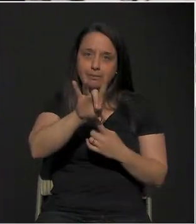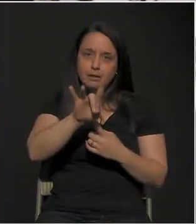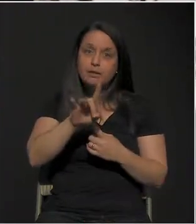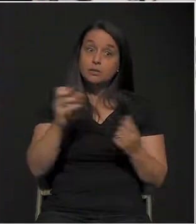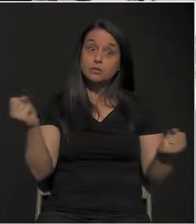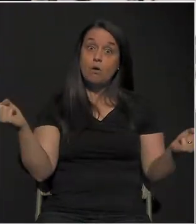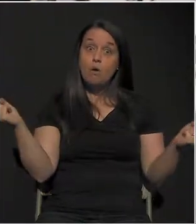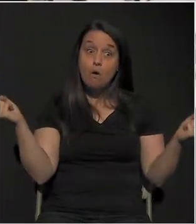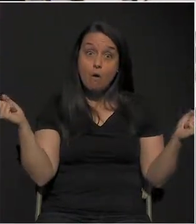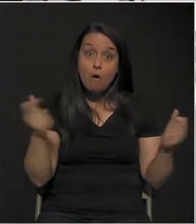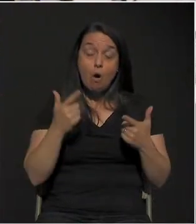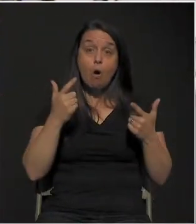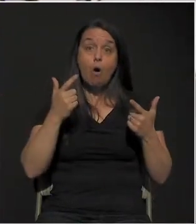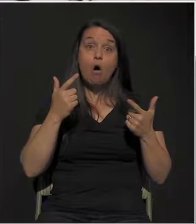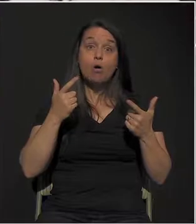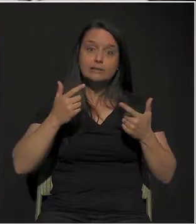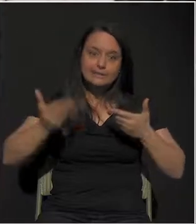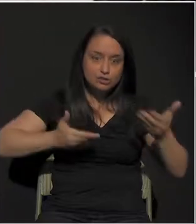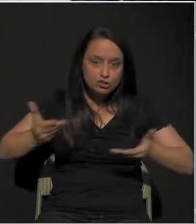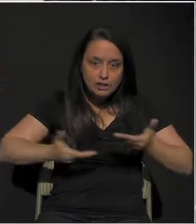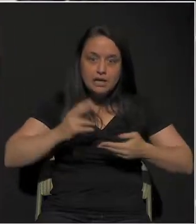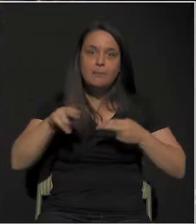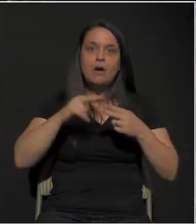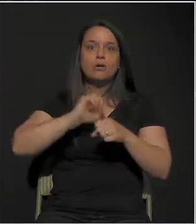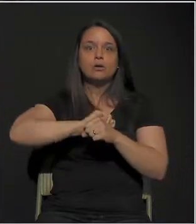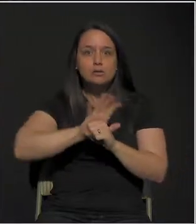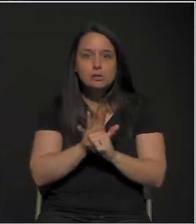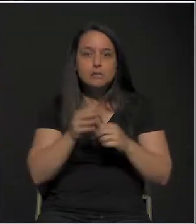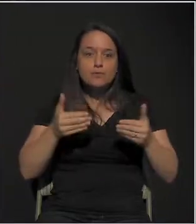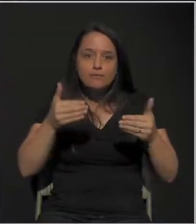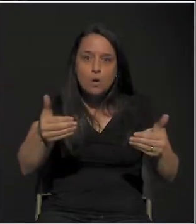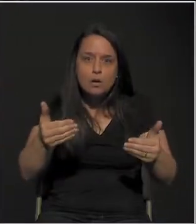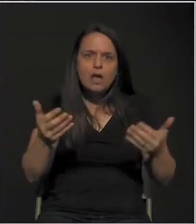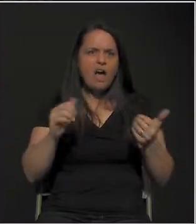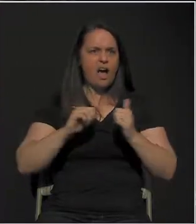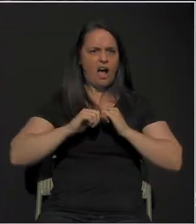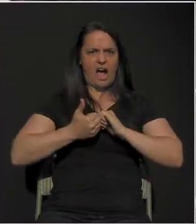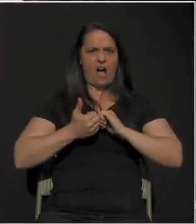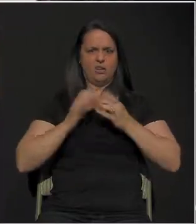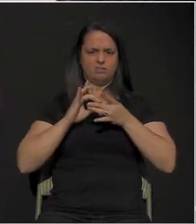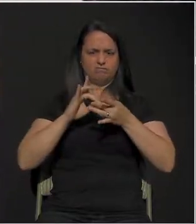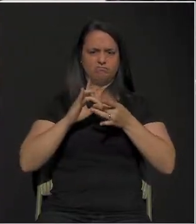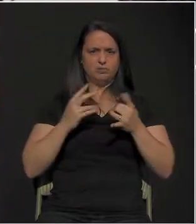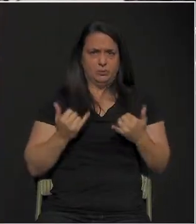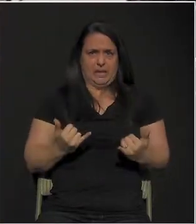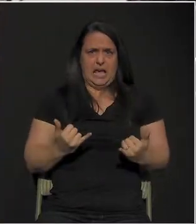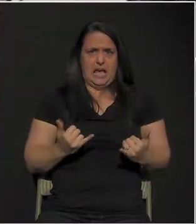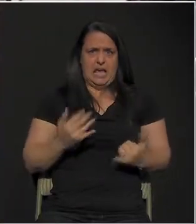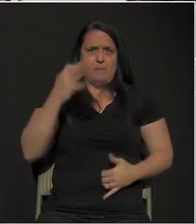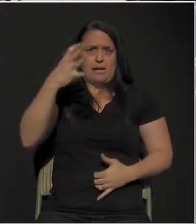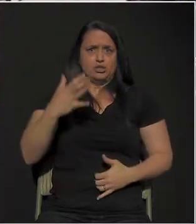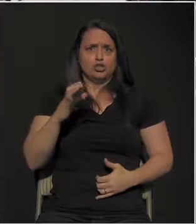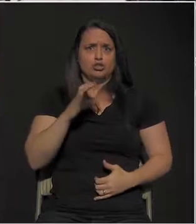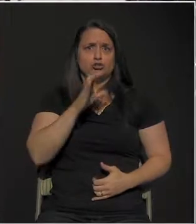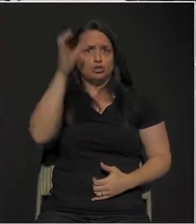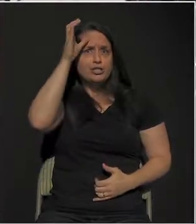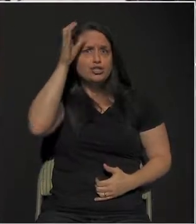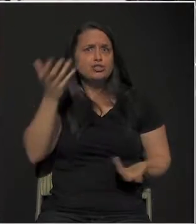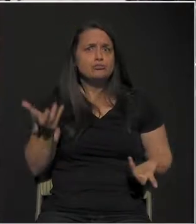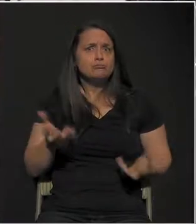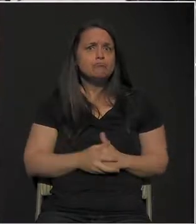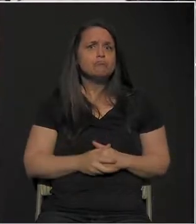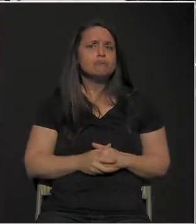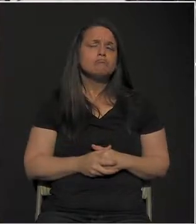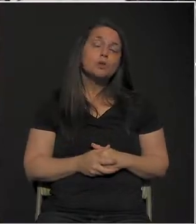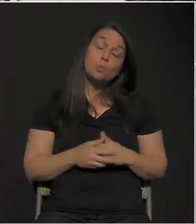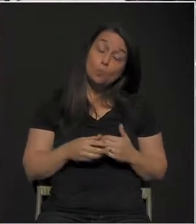introduction stuff about COVID and moving forward? What does it have to do with today, Pastor Christian? Well,